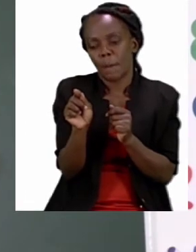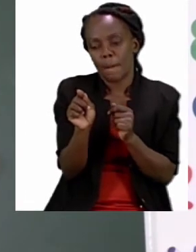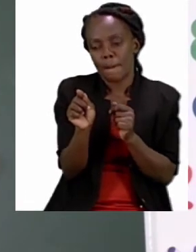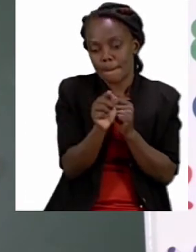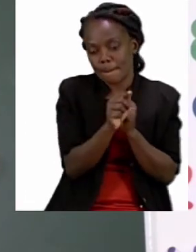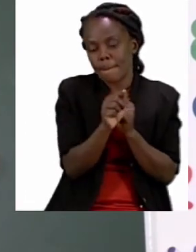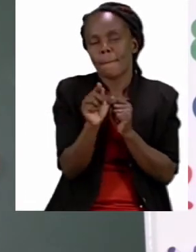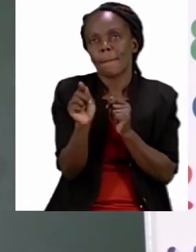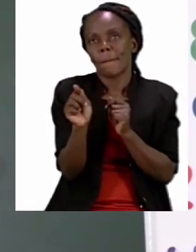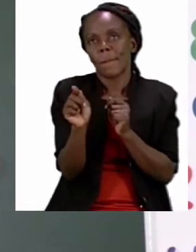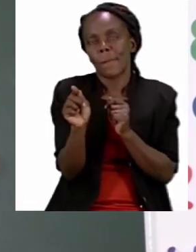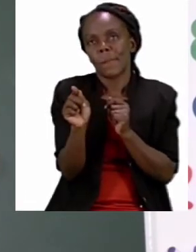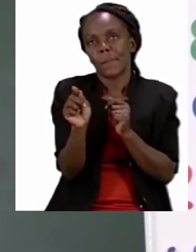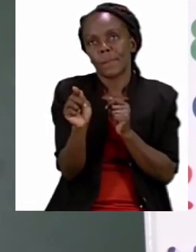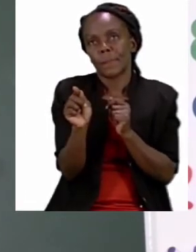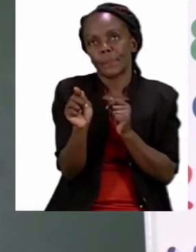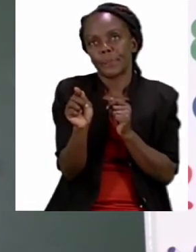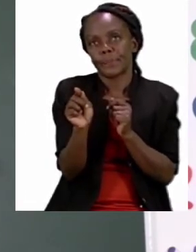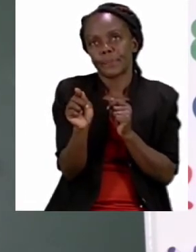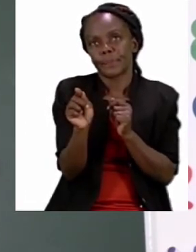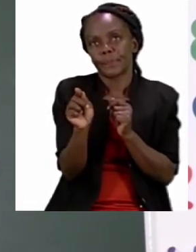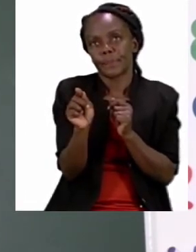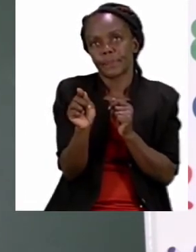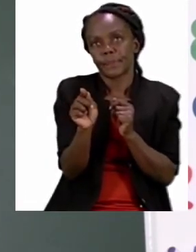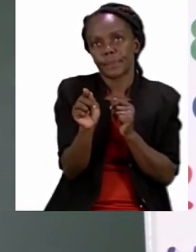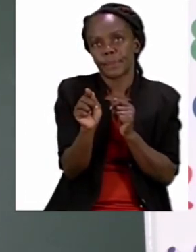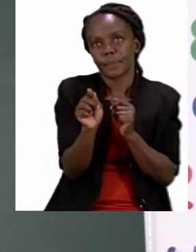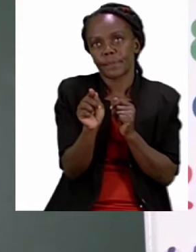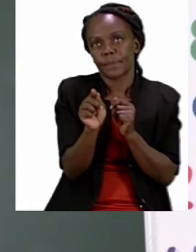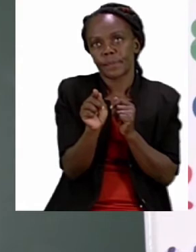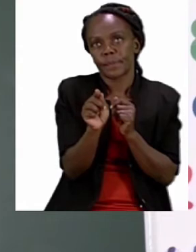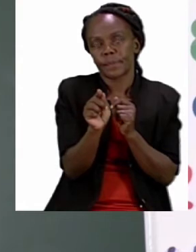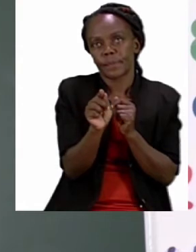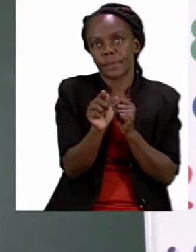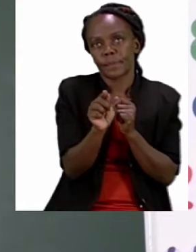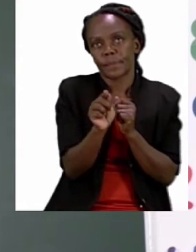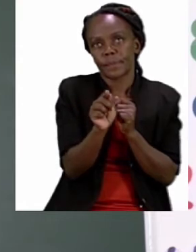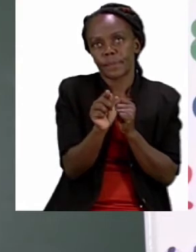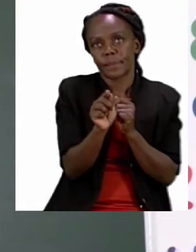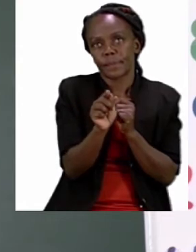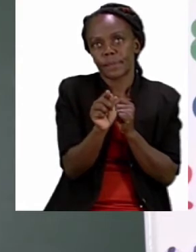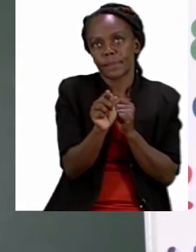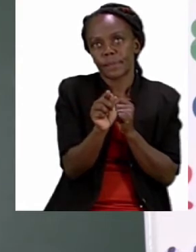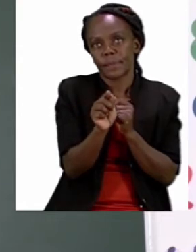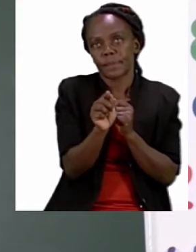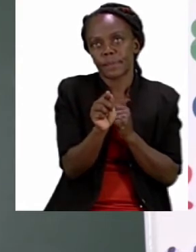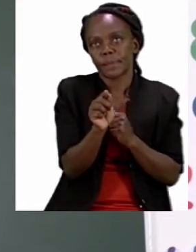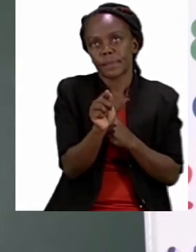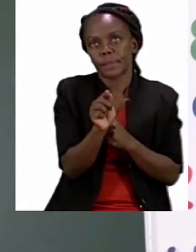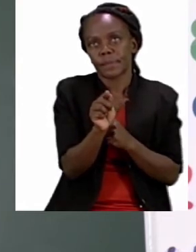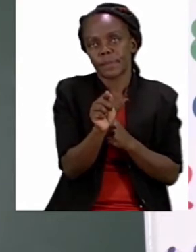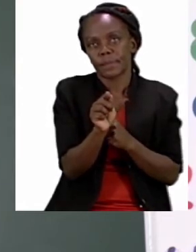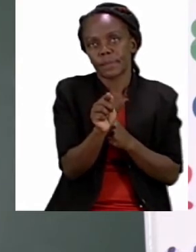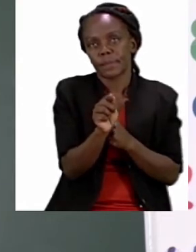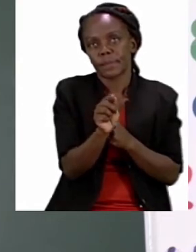one's difficult because sometimes I can't see the line. So let's try and keep our hand in the same